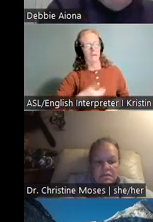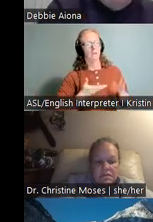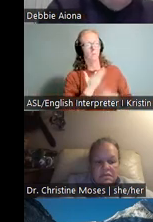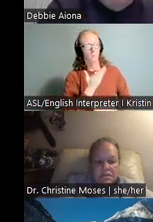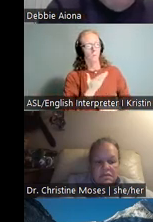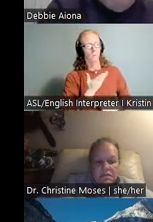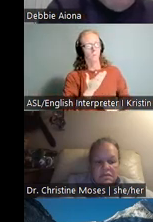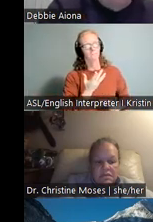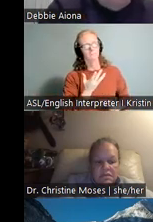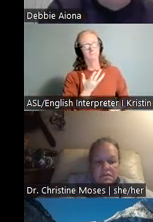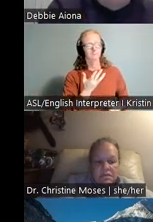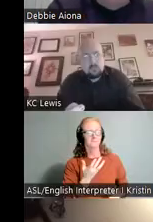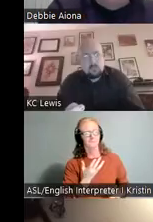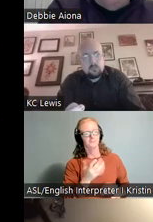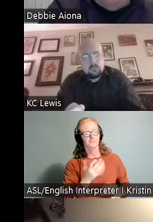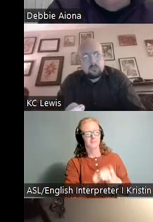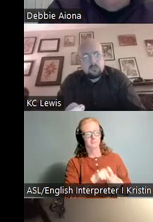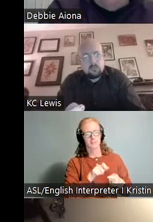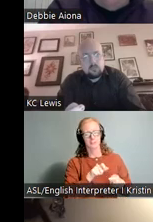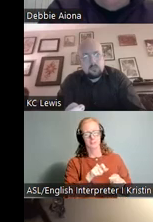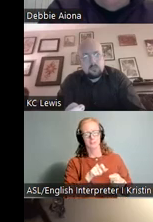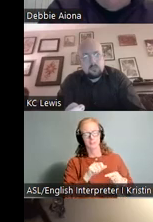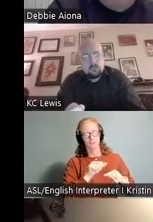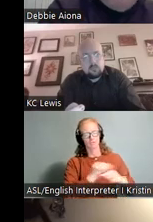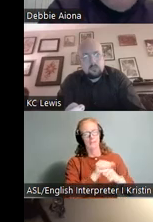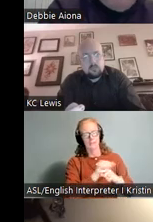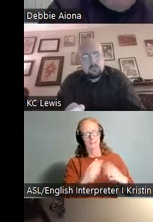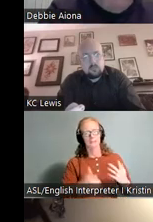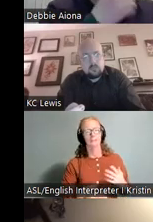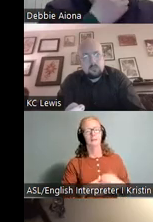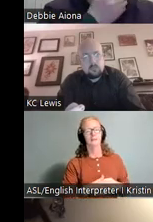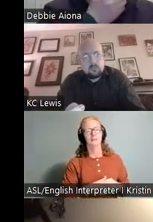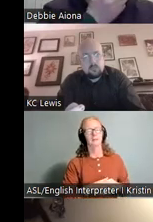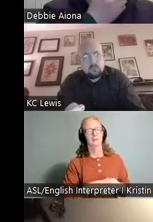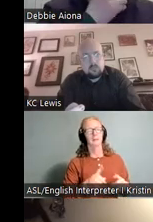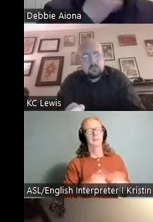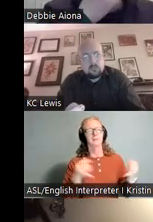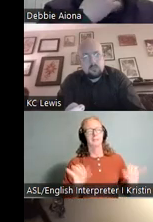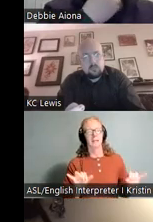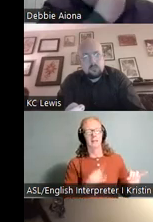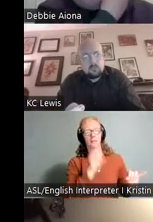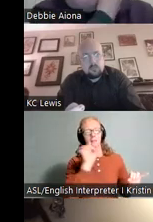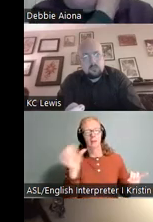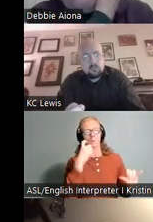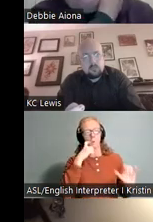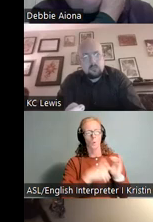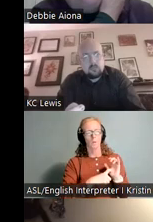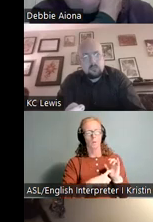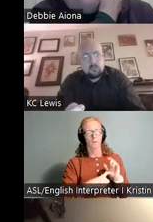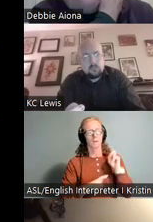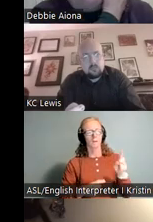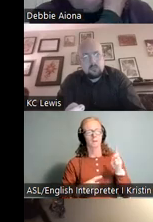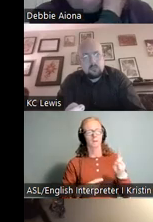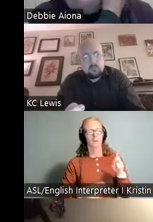through, certain, that happens along the way, training. The only other thing I'd note is that the